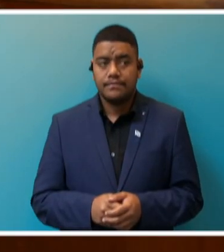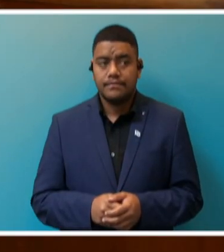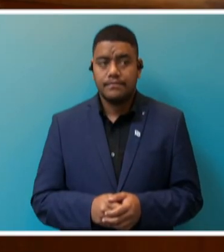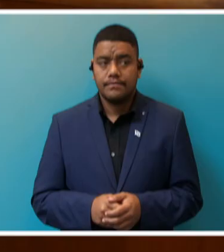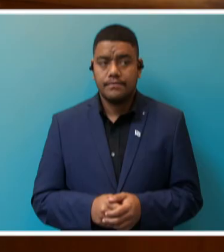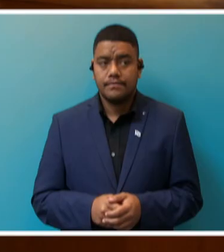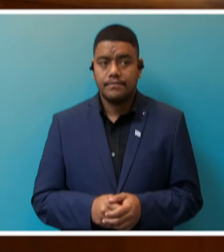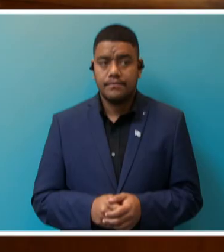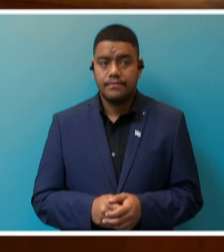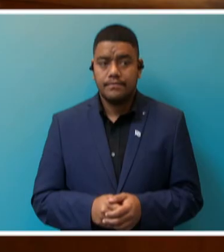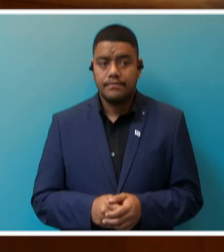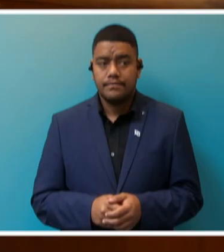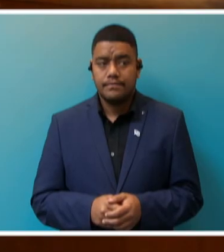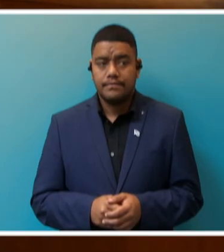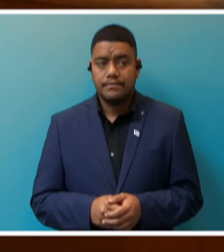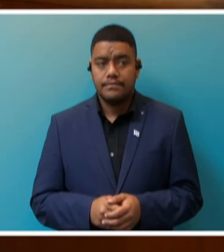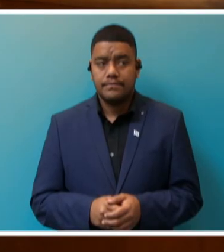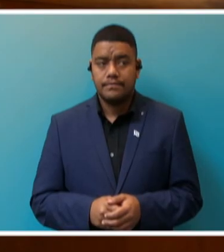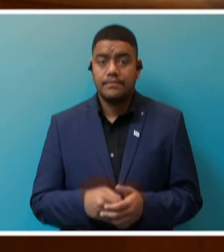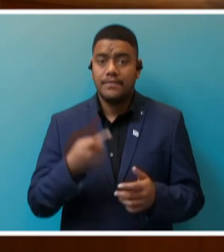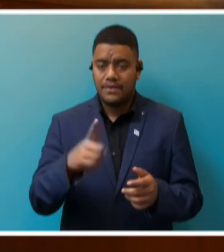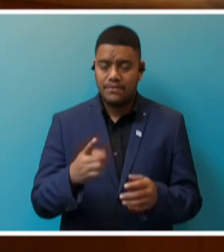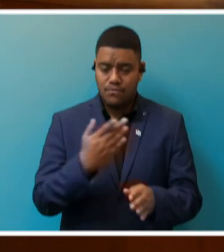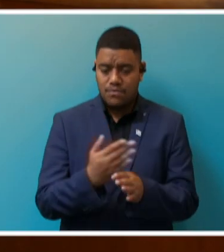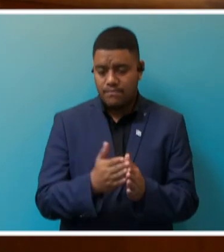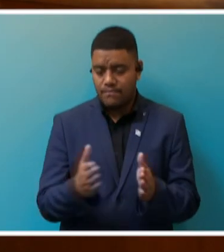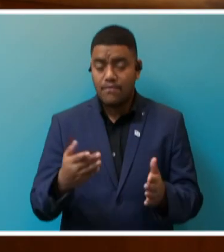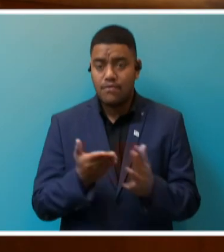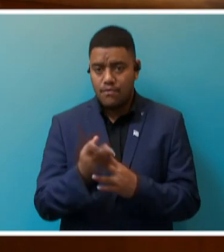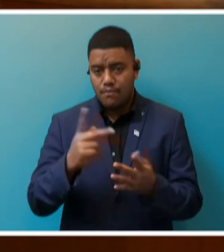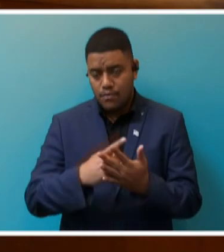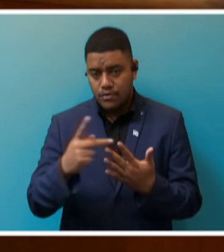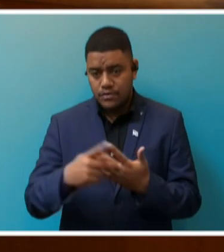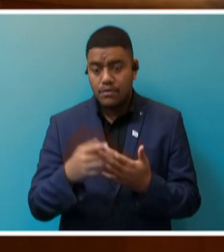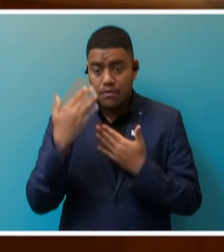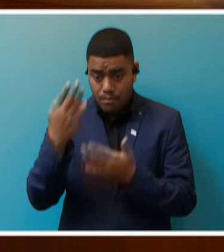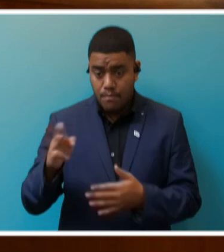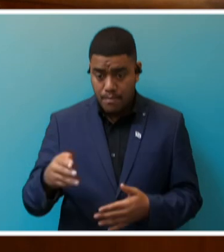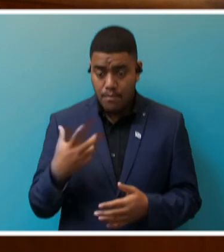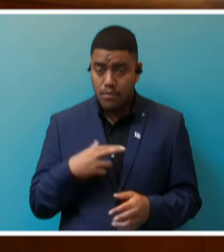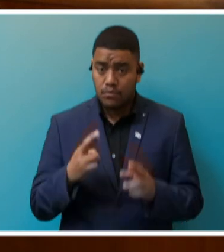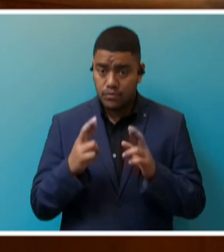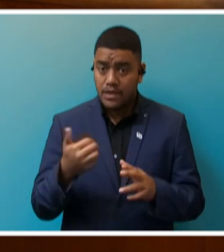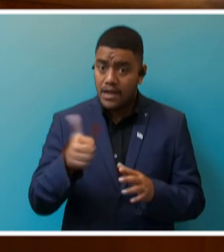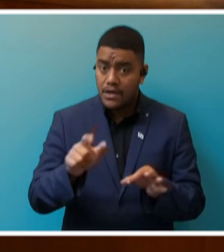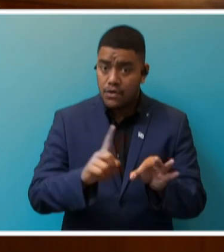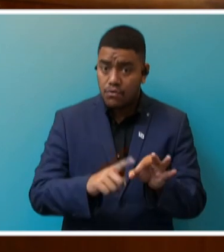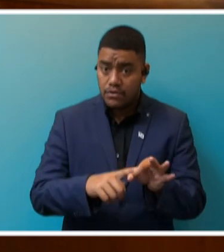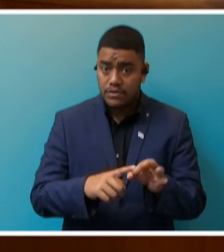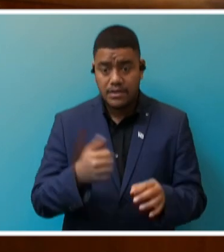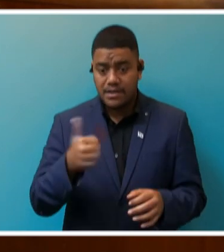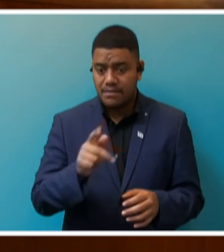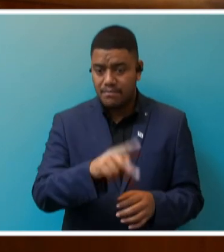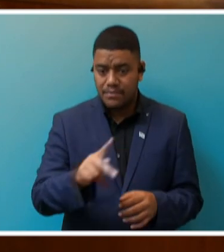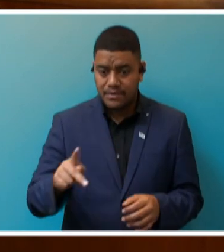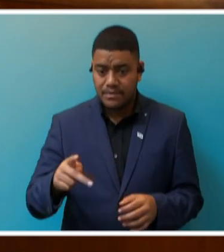and logistics in the Pacific project. While the honourable member may wish to direct any further questions regarding the Pacific